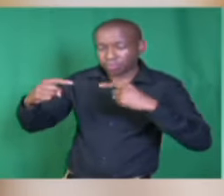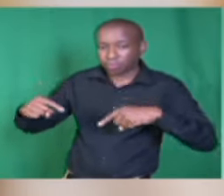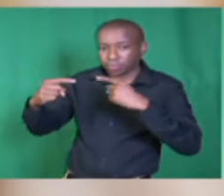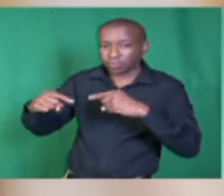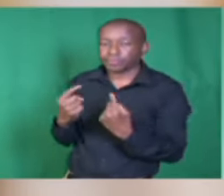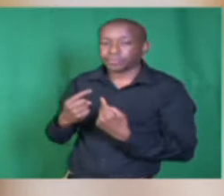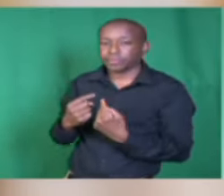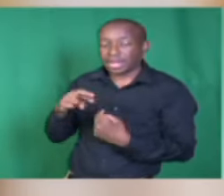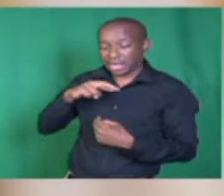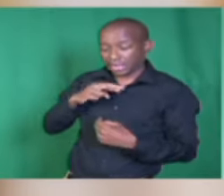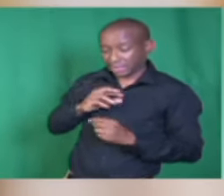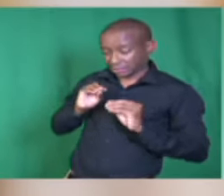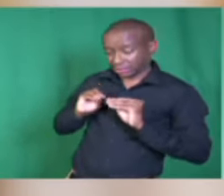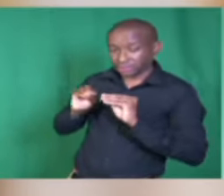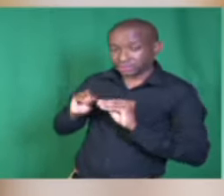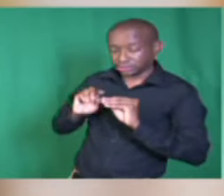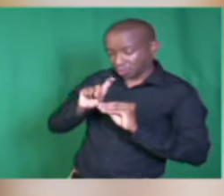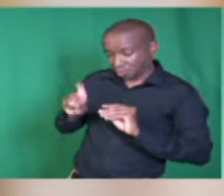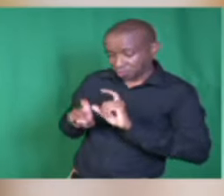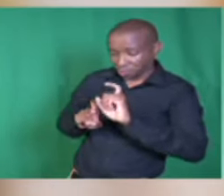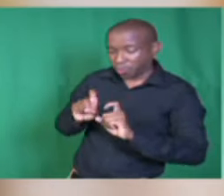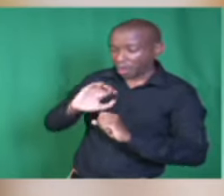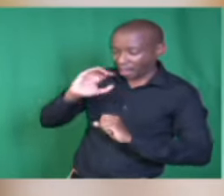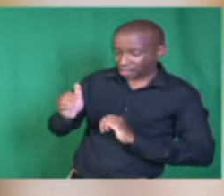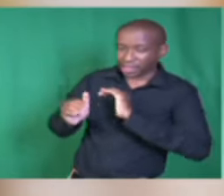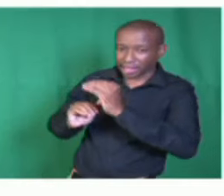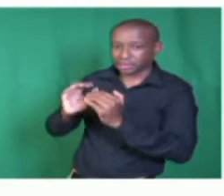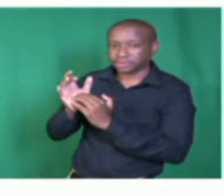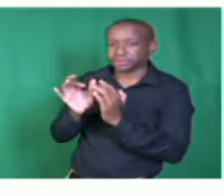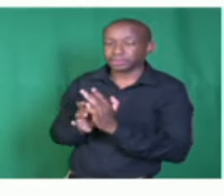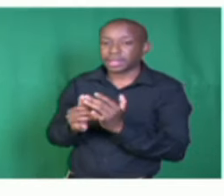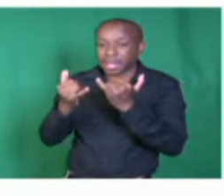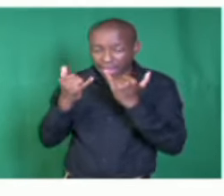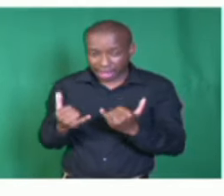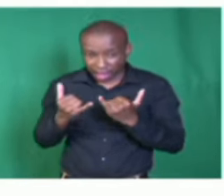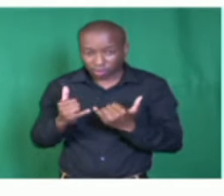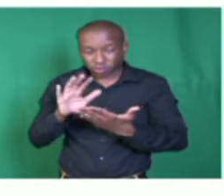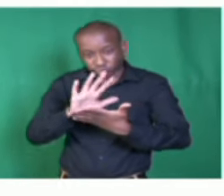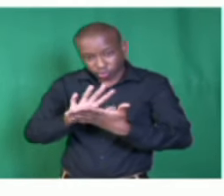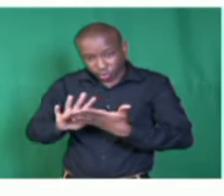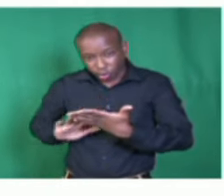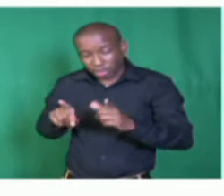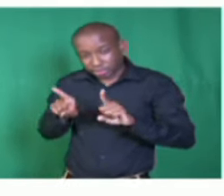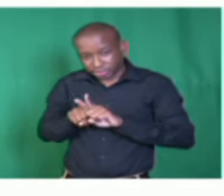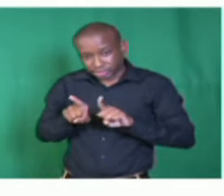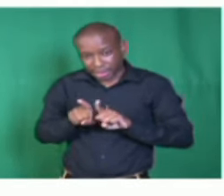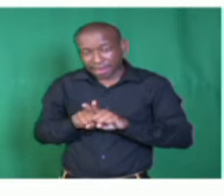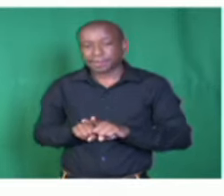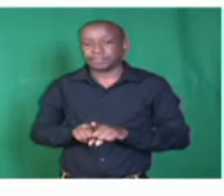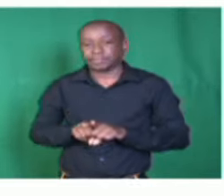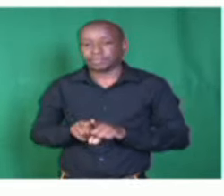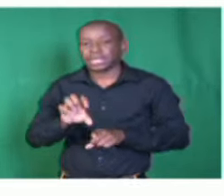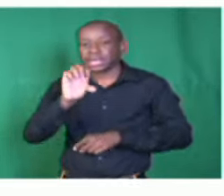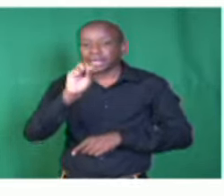priests on the previous lesson, will ask Jesus. And then here, the same story applies with the